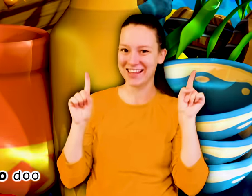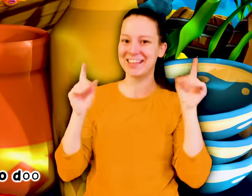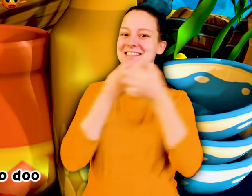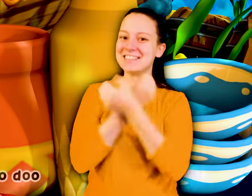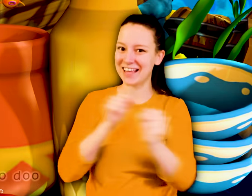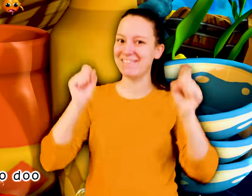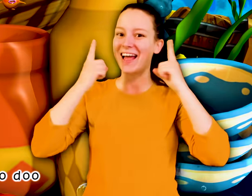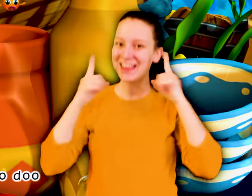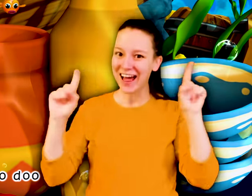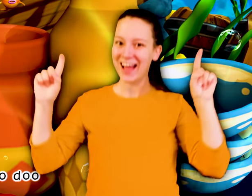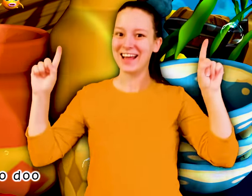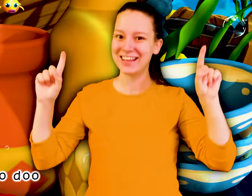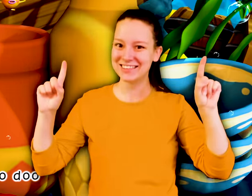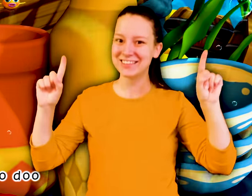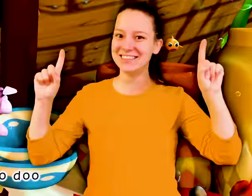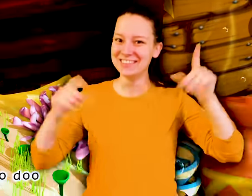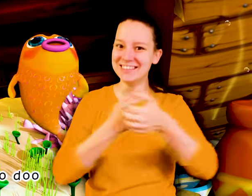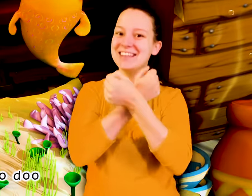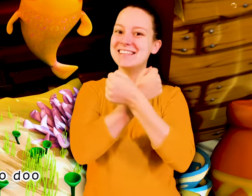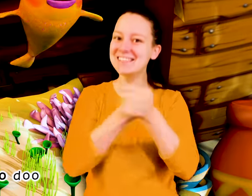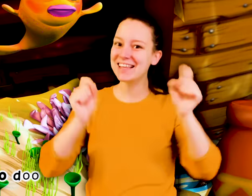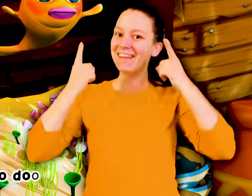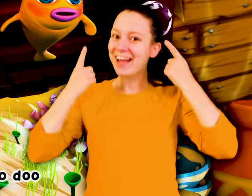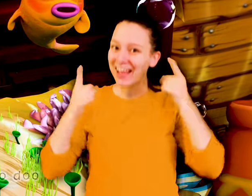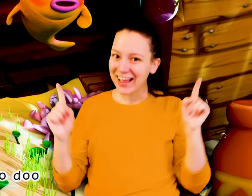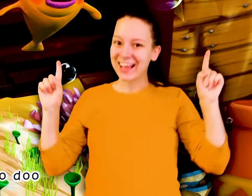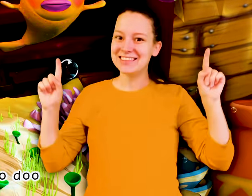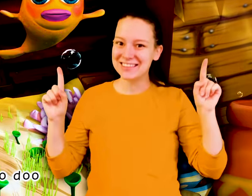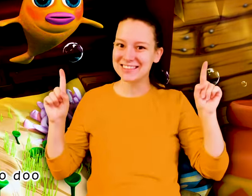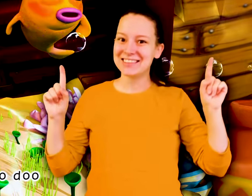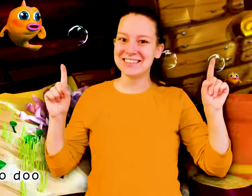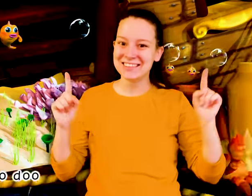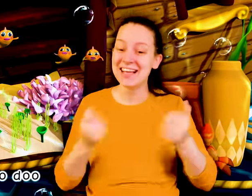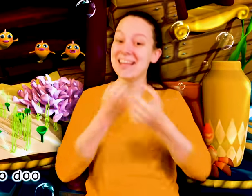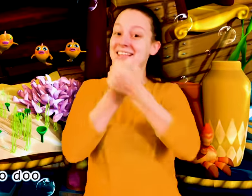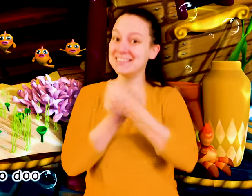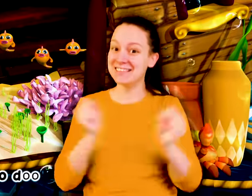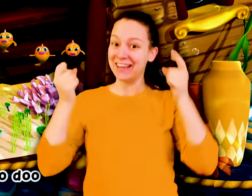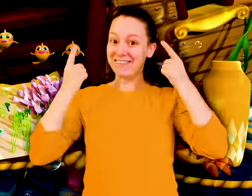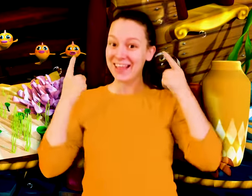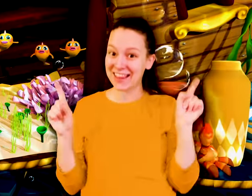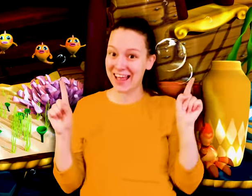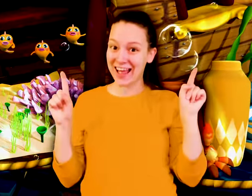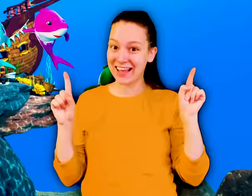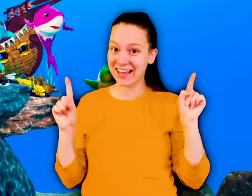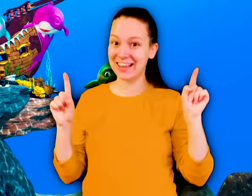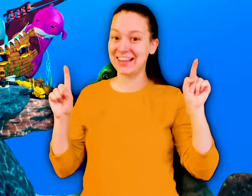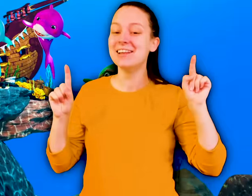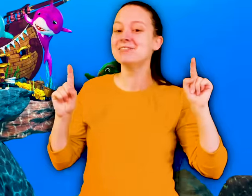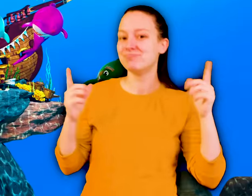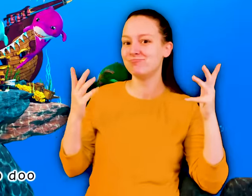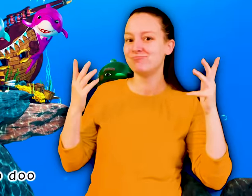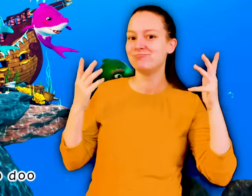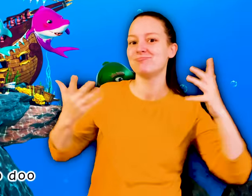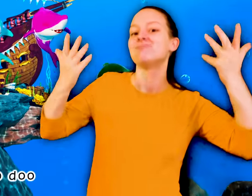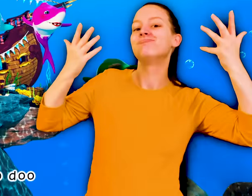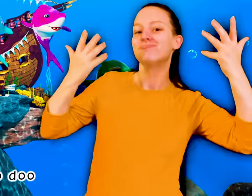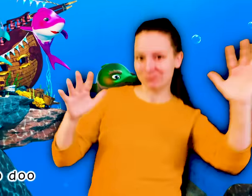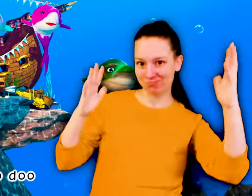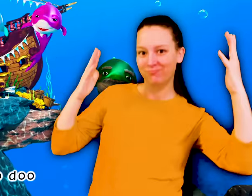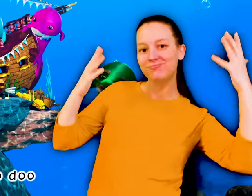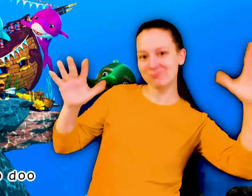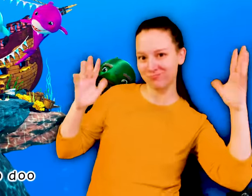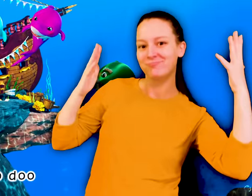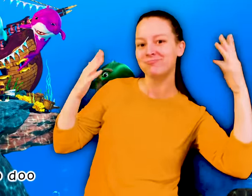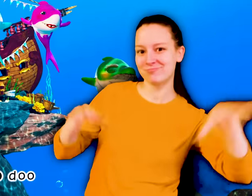last, safe at last, safe at last, safe at last. It's